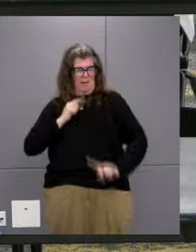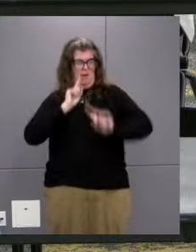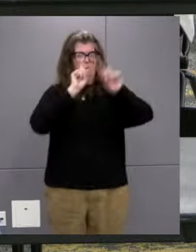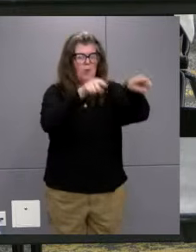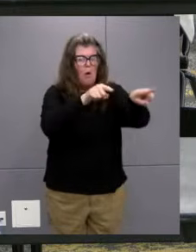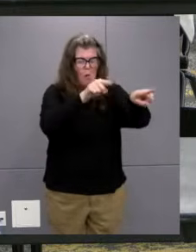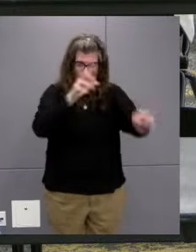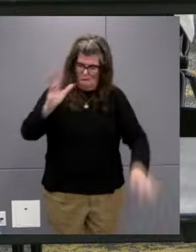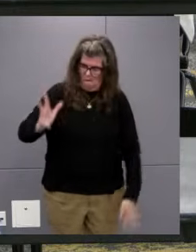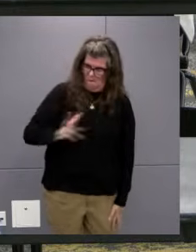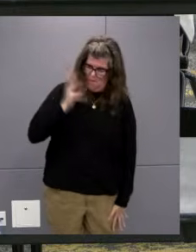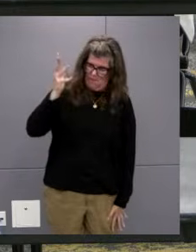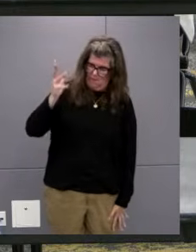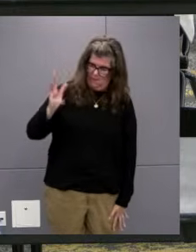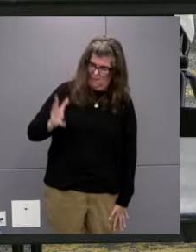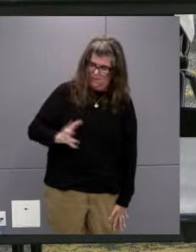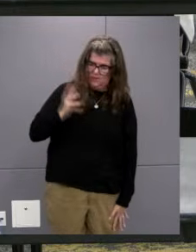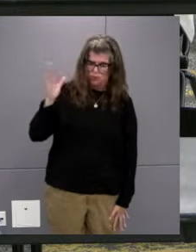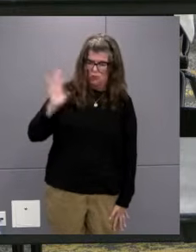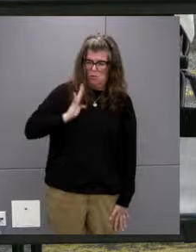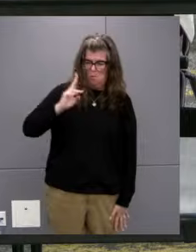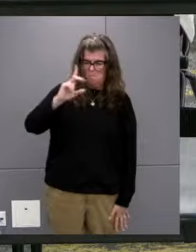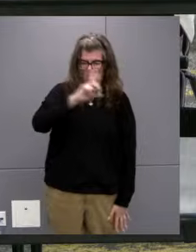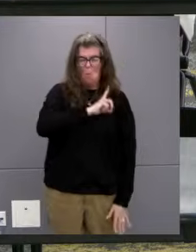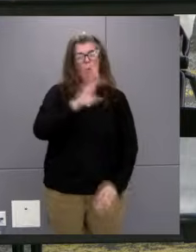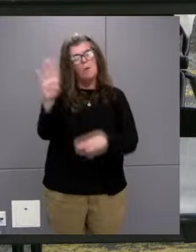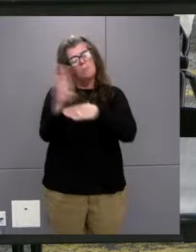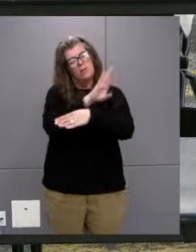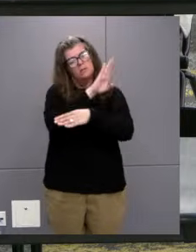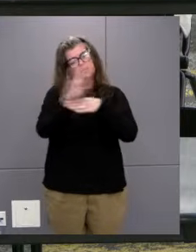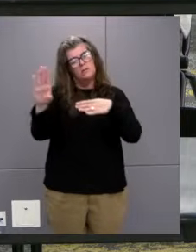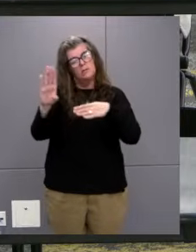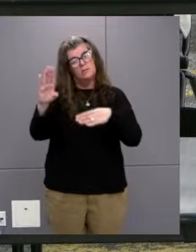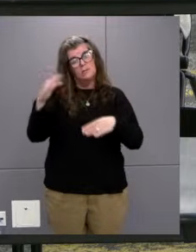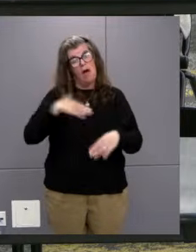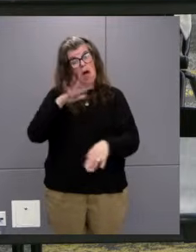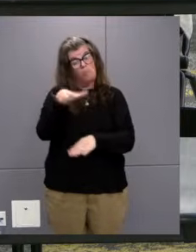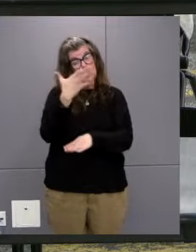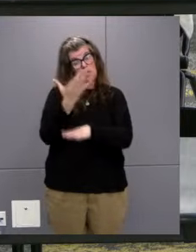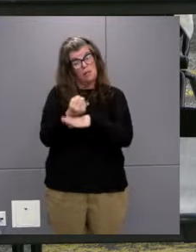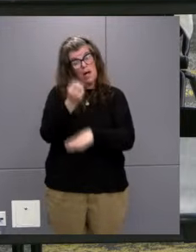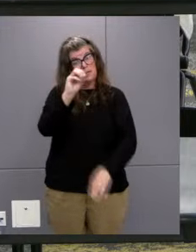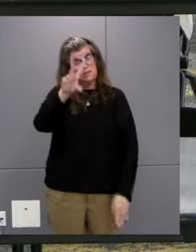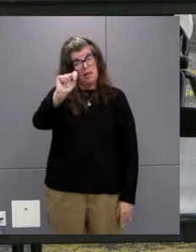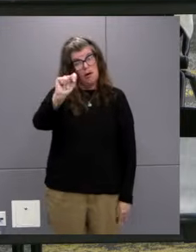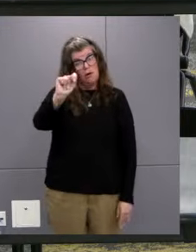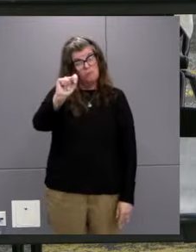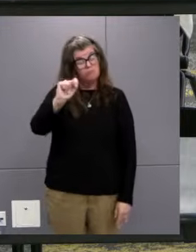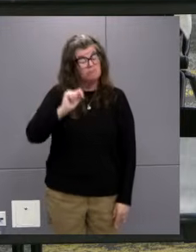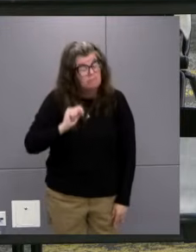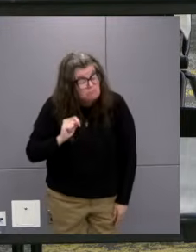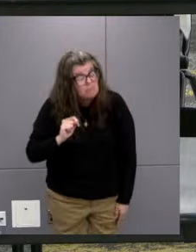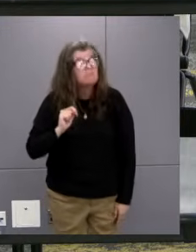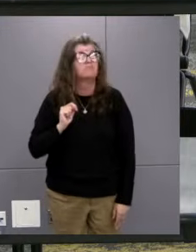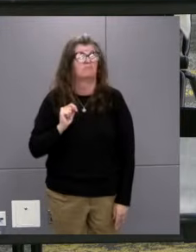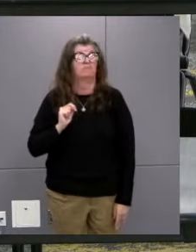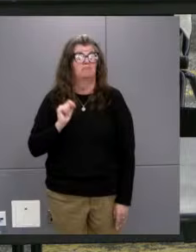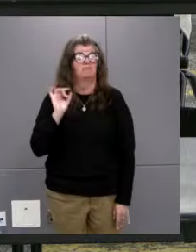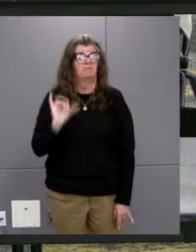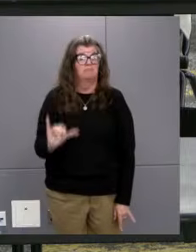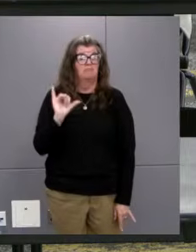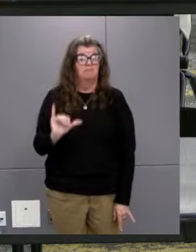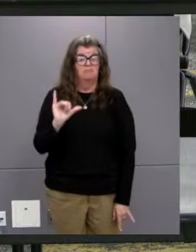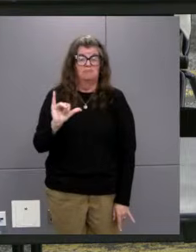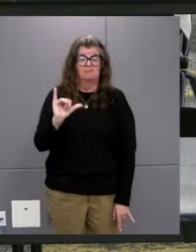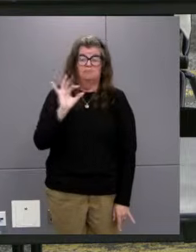for official board business. And when I'm locked out, I go, okay, and I brought it up. I